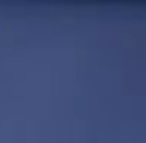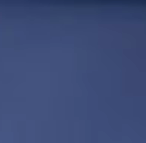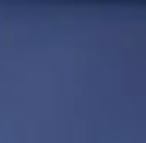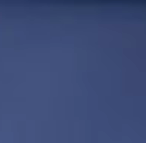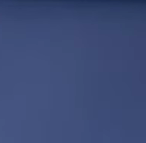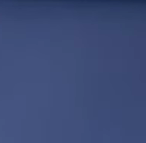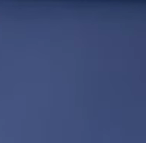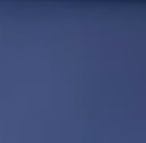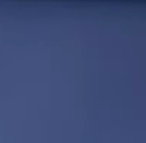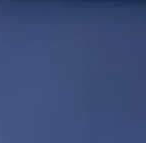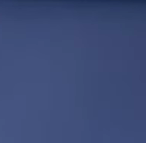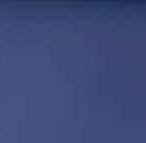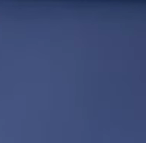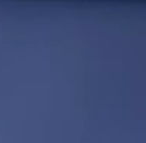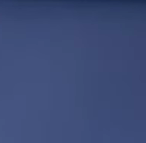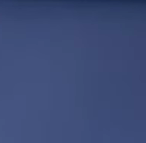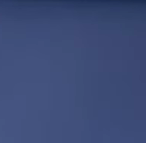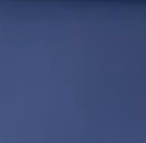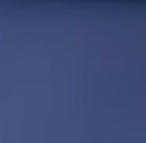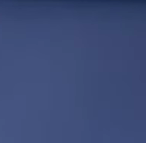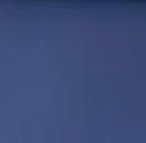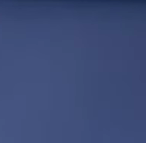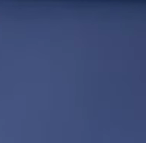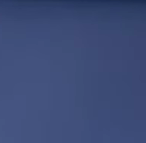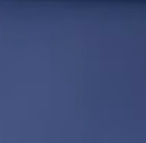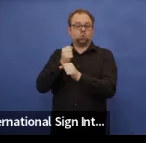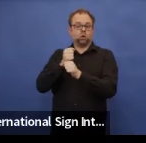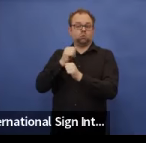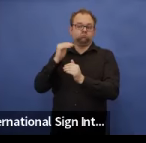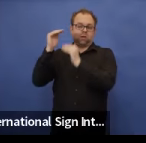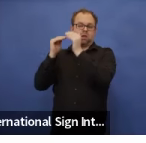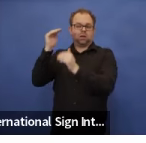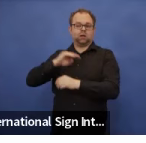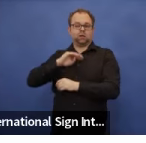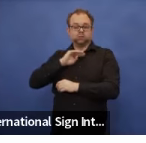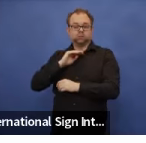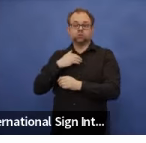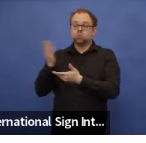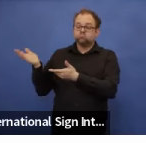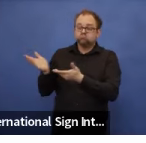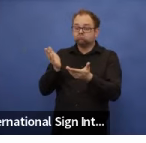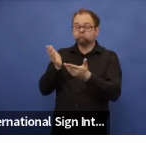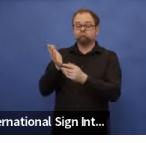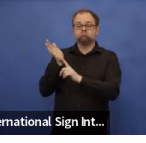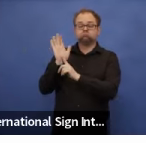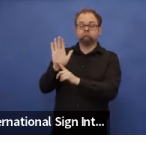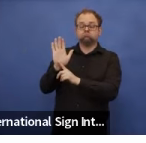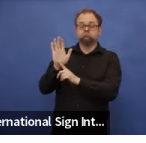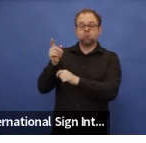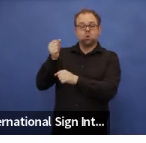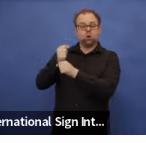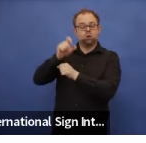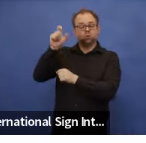our representative from the workers, Damaris Mujica, to come in.